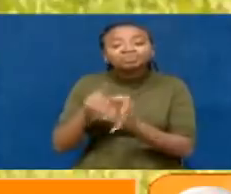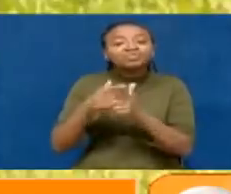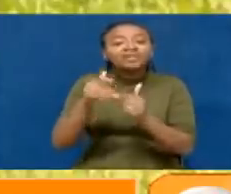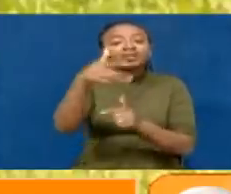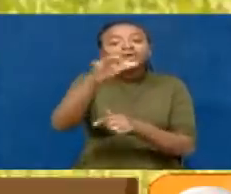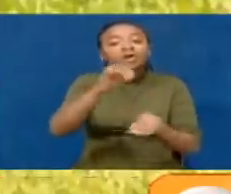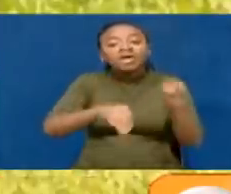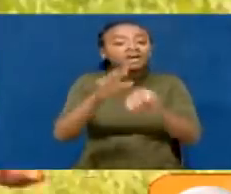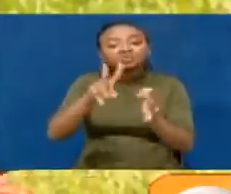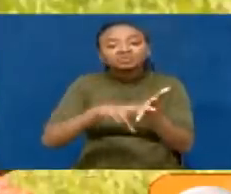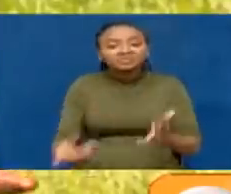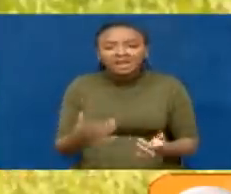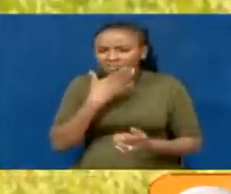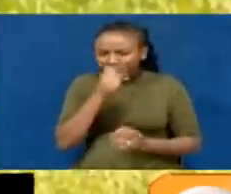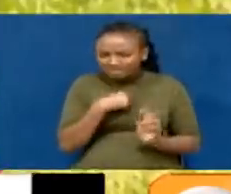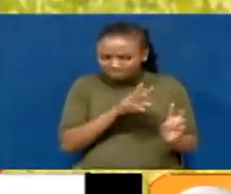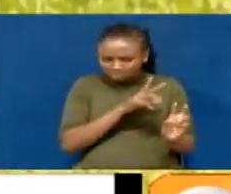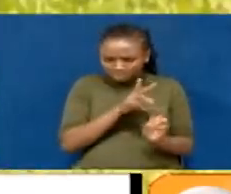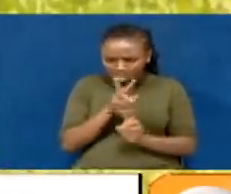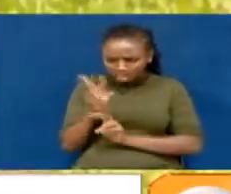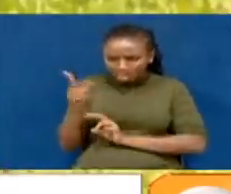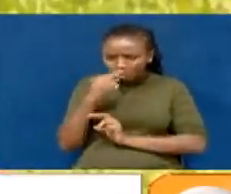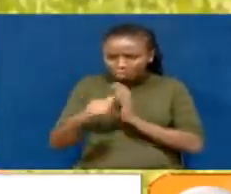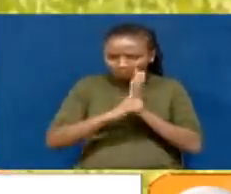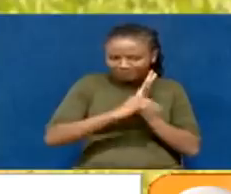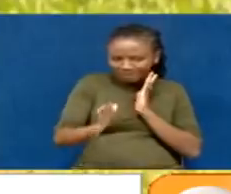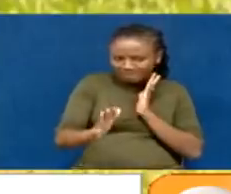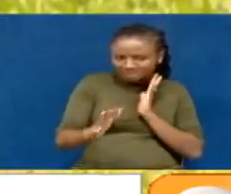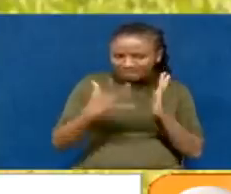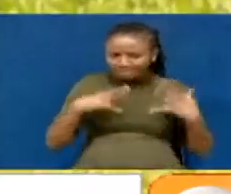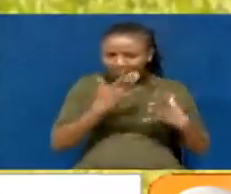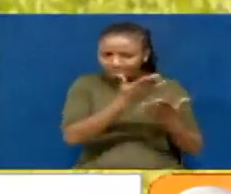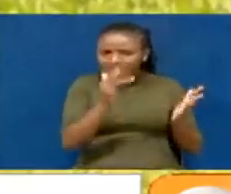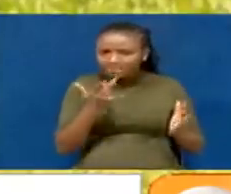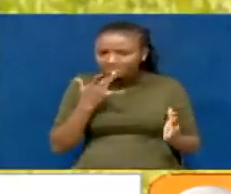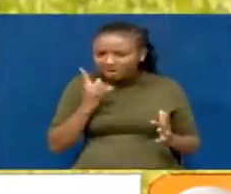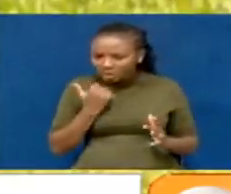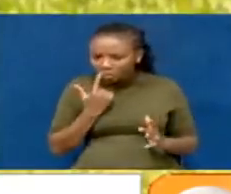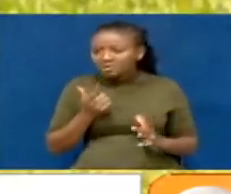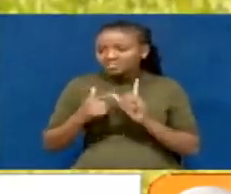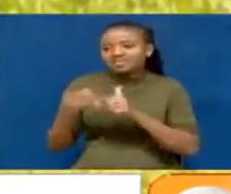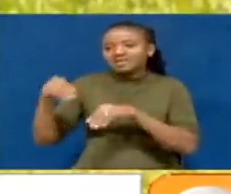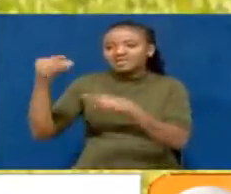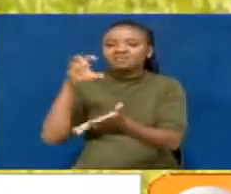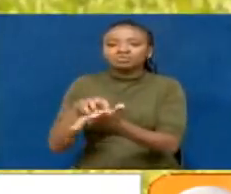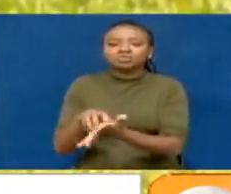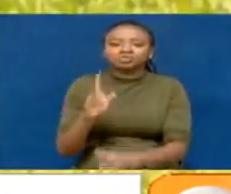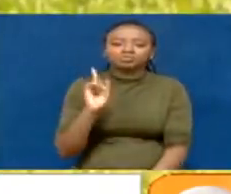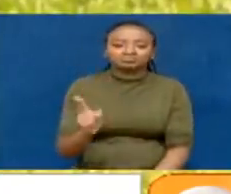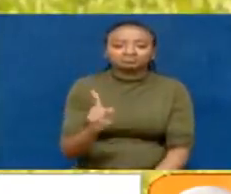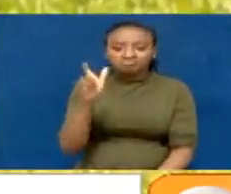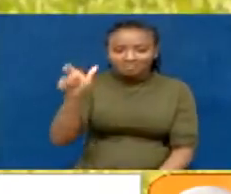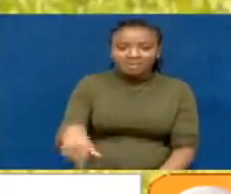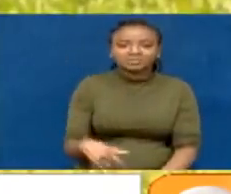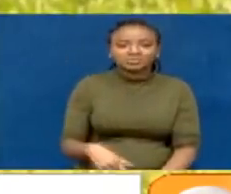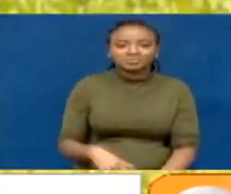if he is not the popular candidate, it is useless. A ticket is useless to anybody. If he is not the popular candidate that moment, that